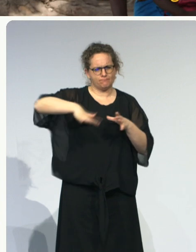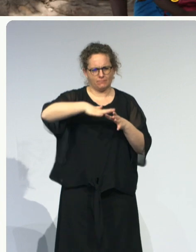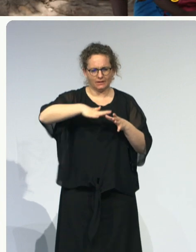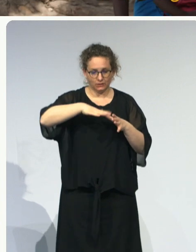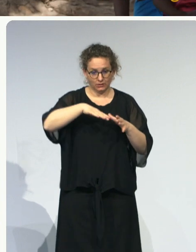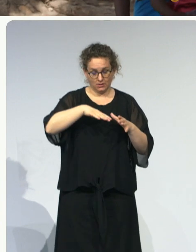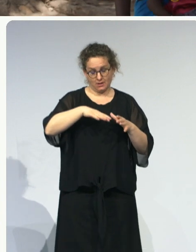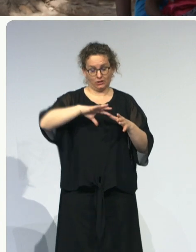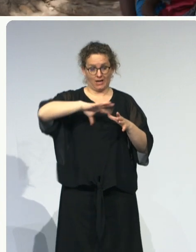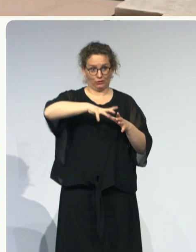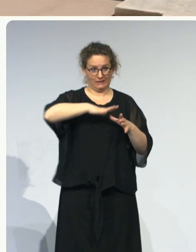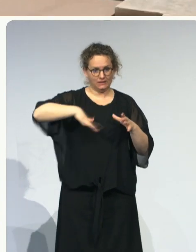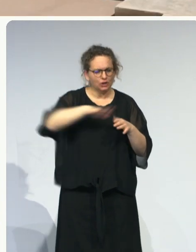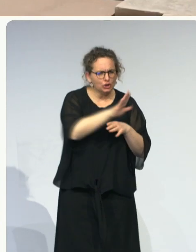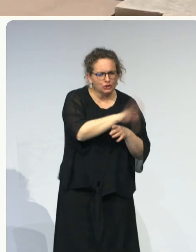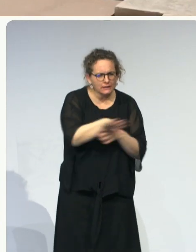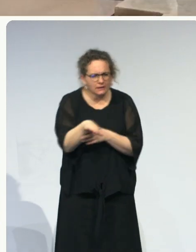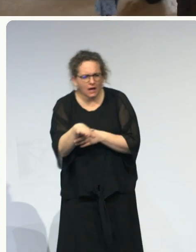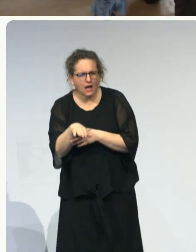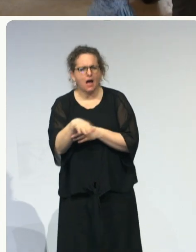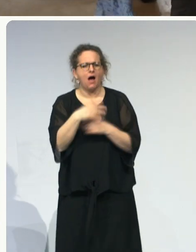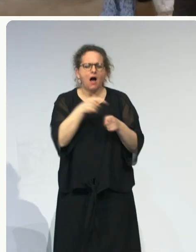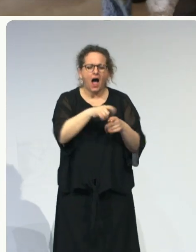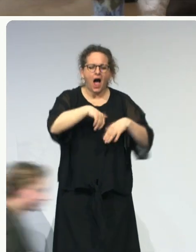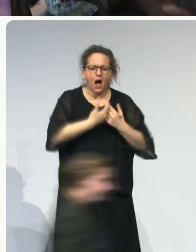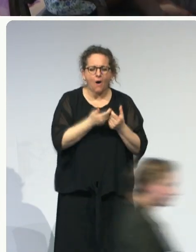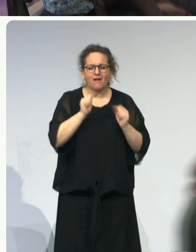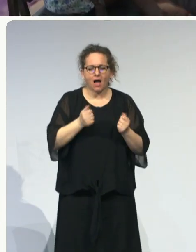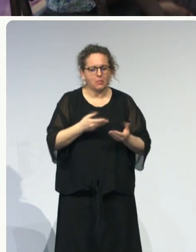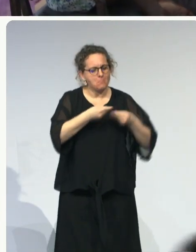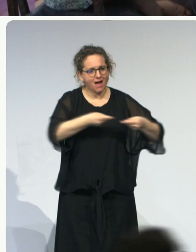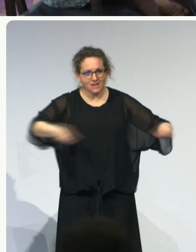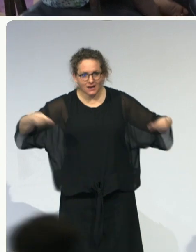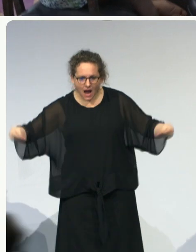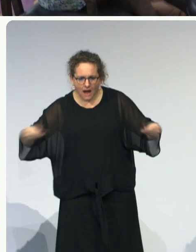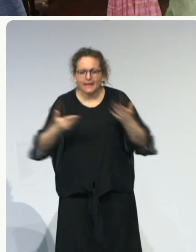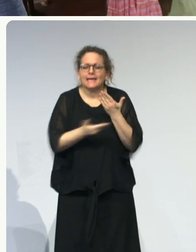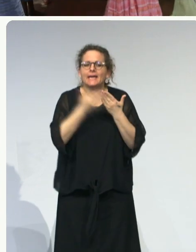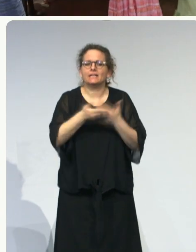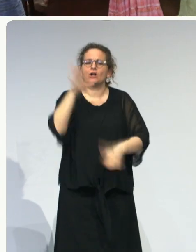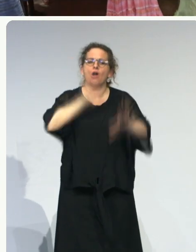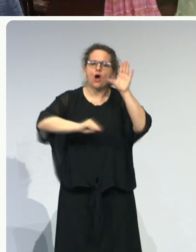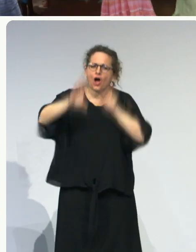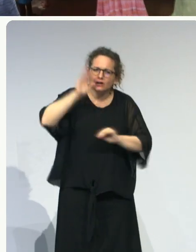and creates low-cost learning materials to make education more inclusive for children with disabilities.